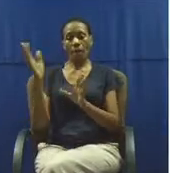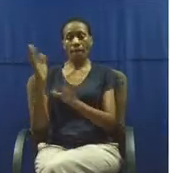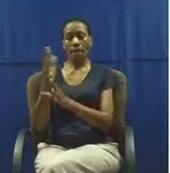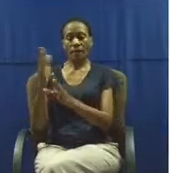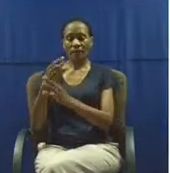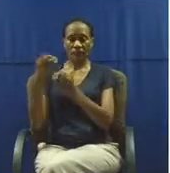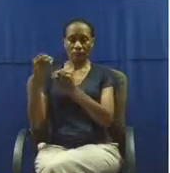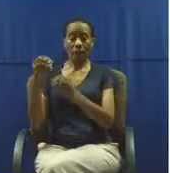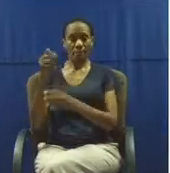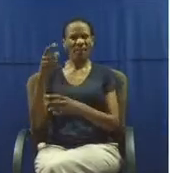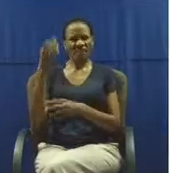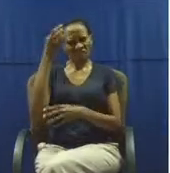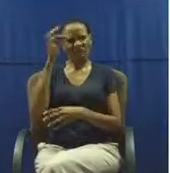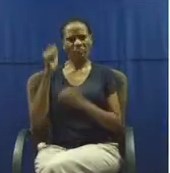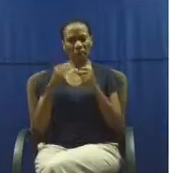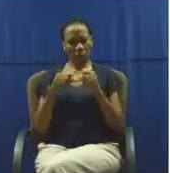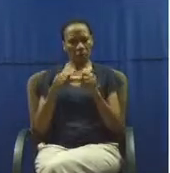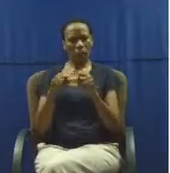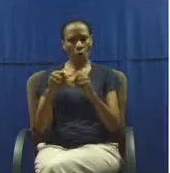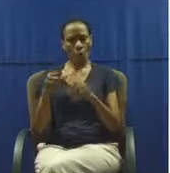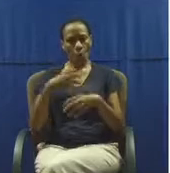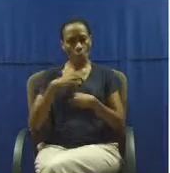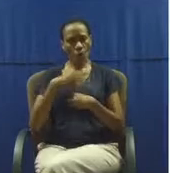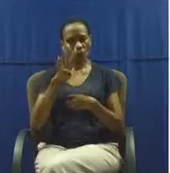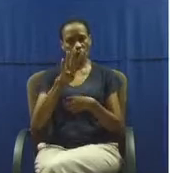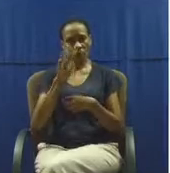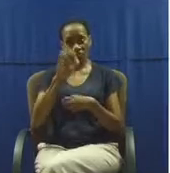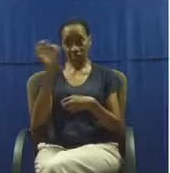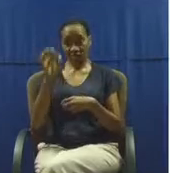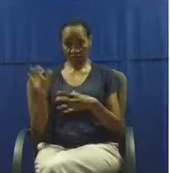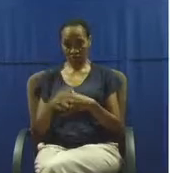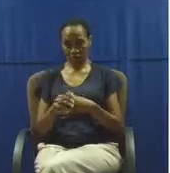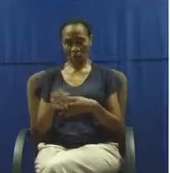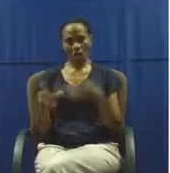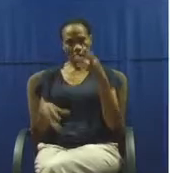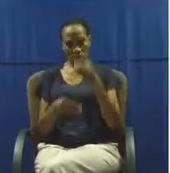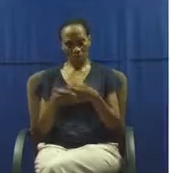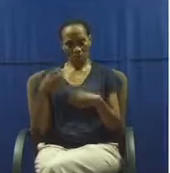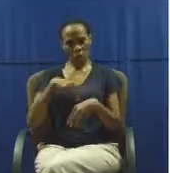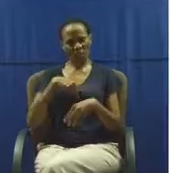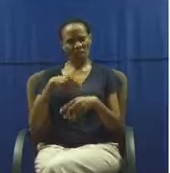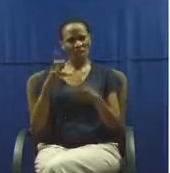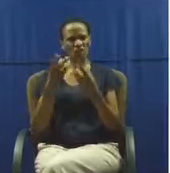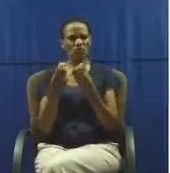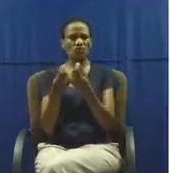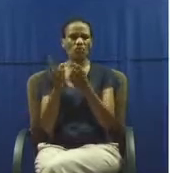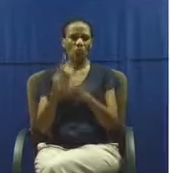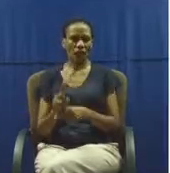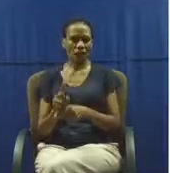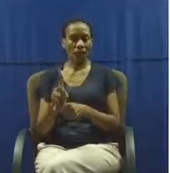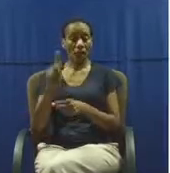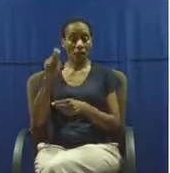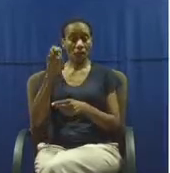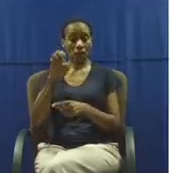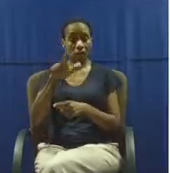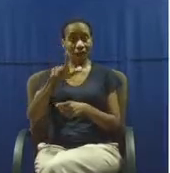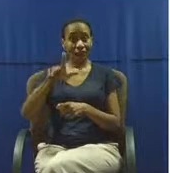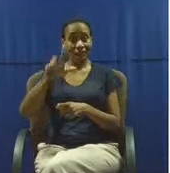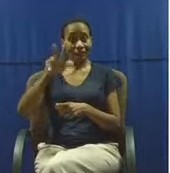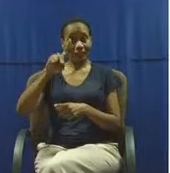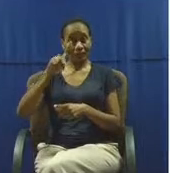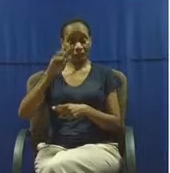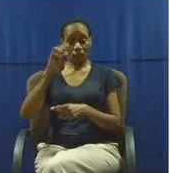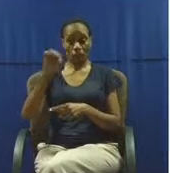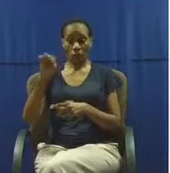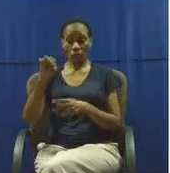about 40-something%. But then what we also did with Telkom is that it was listed on the stock